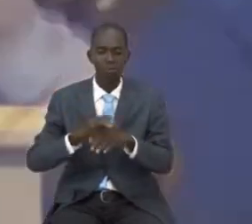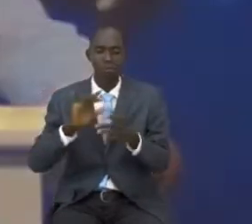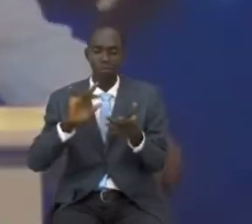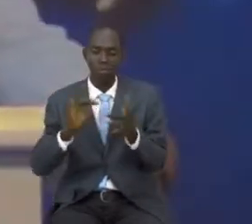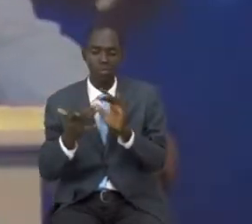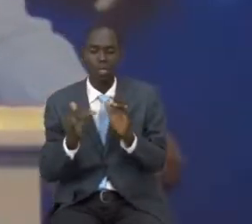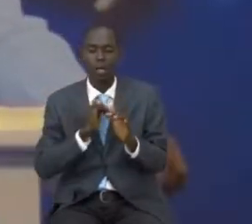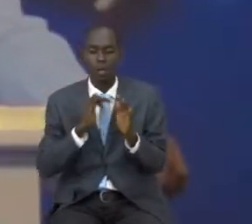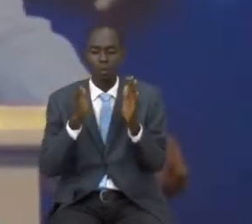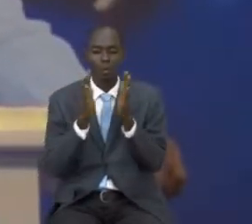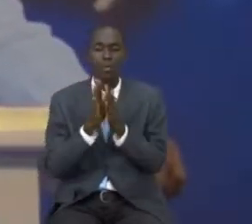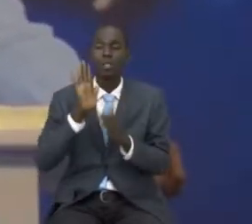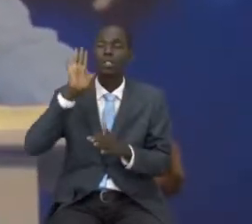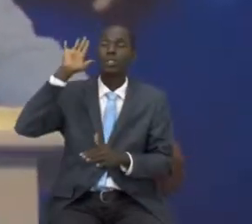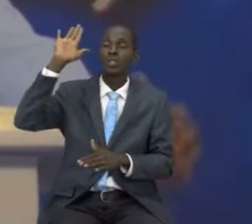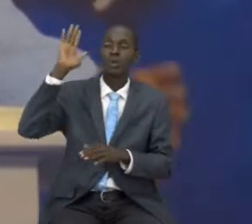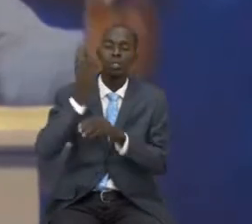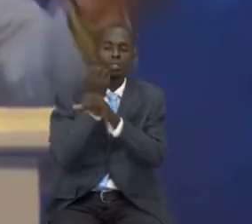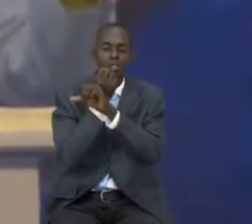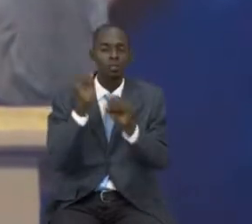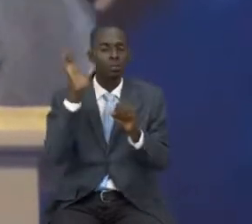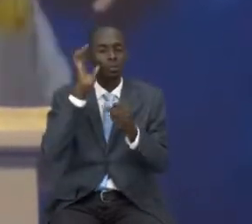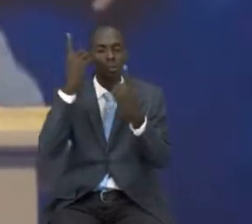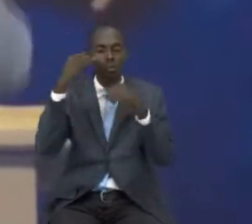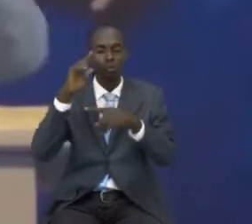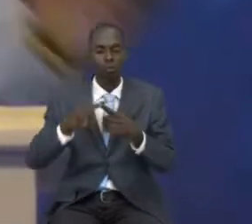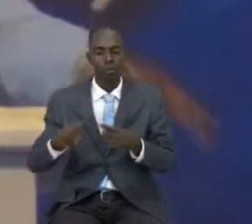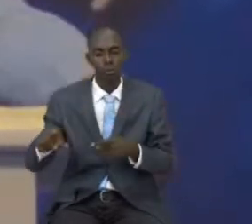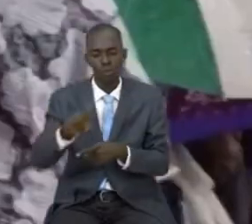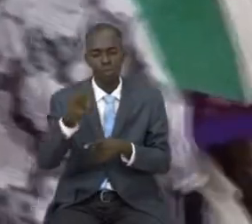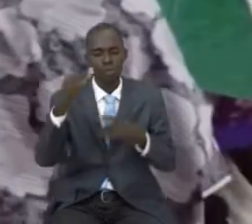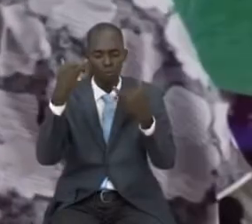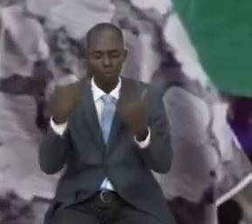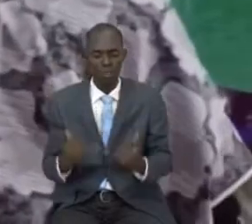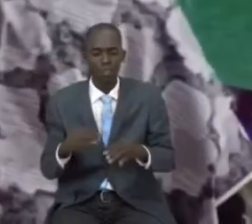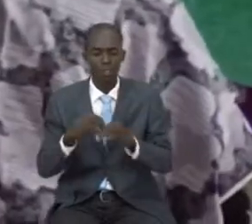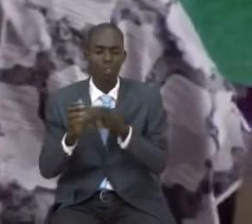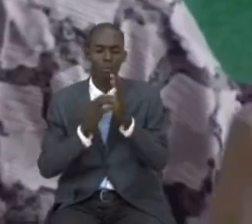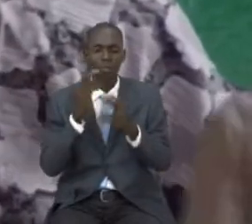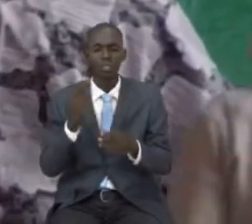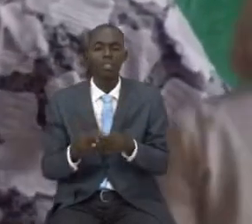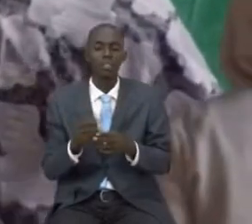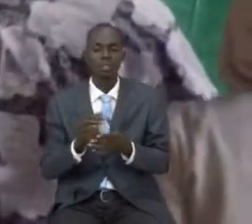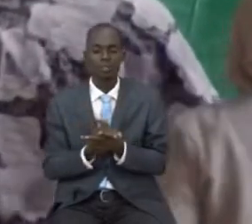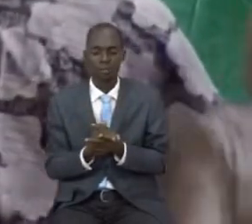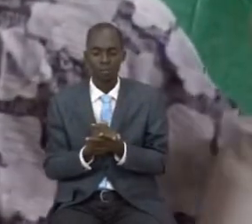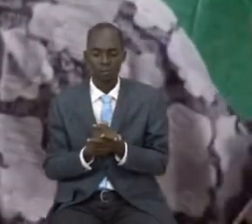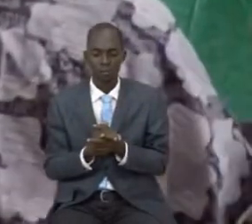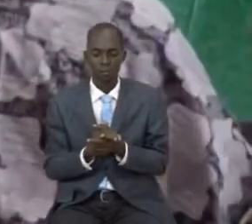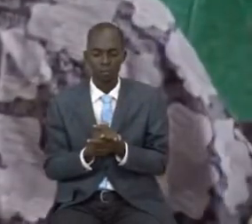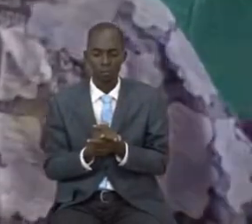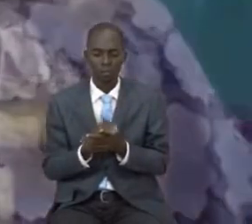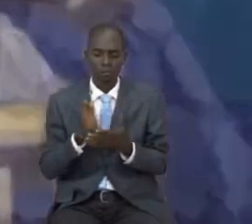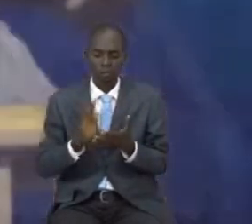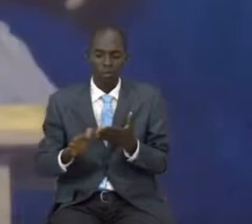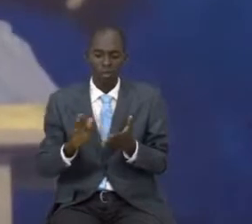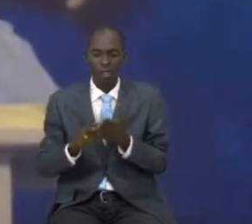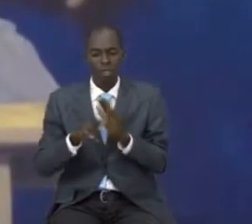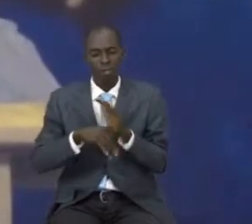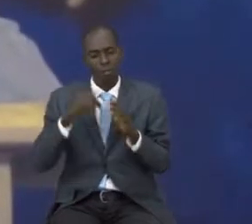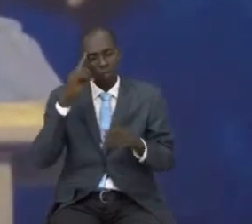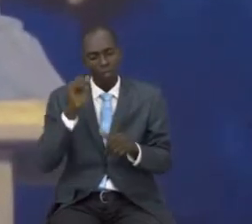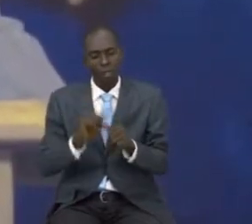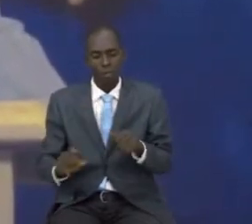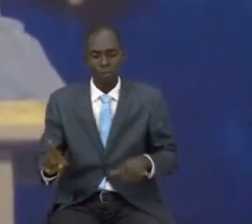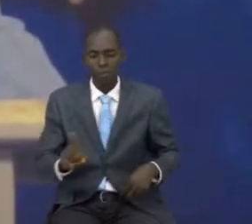your salvation will come to them now in Jesus' name. Forgiveness for every one